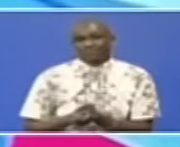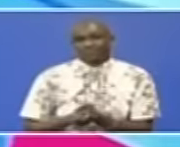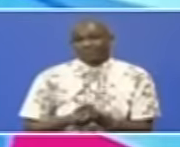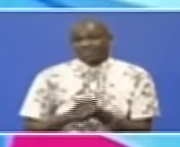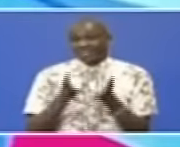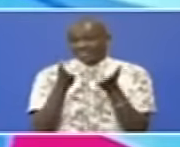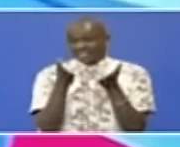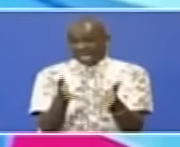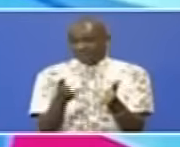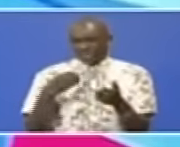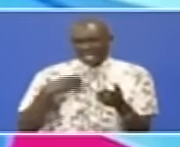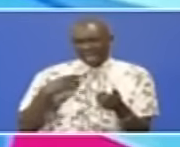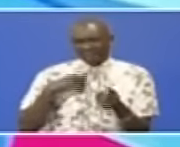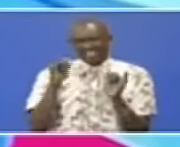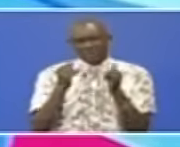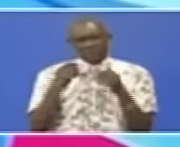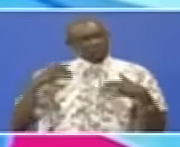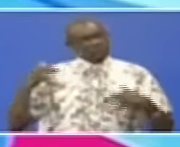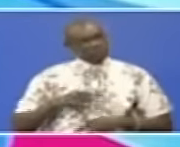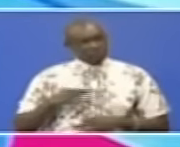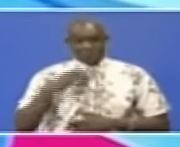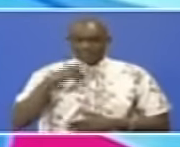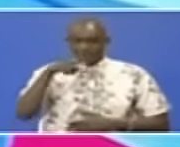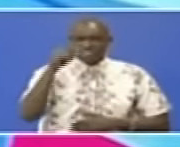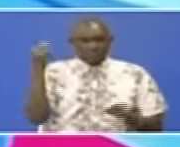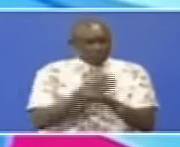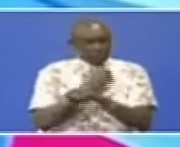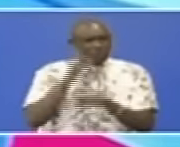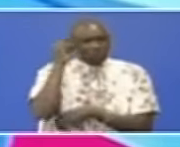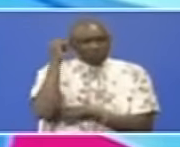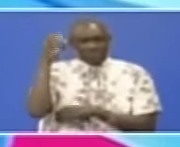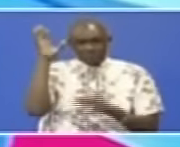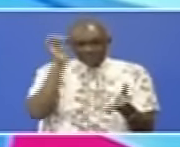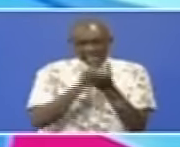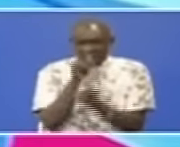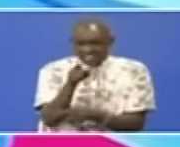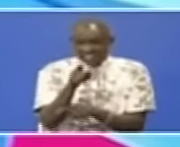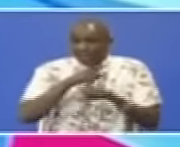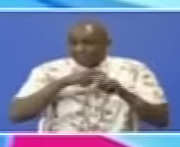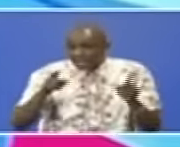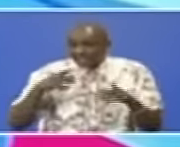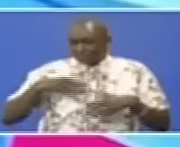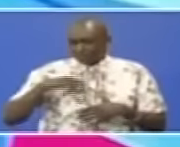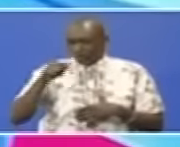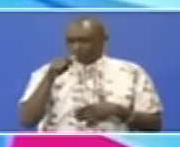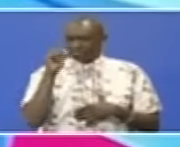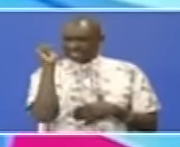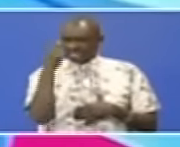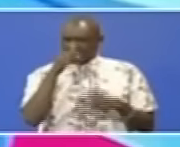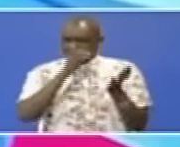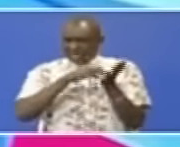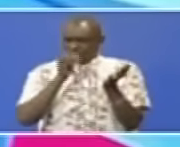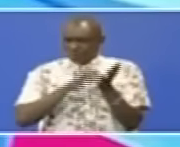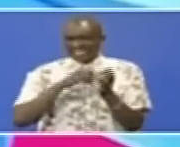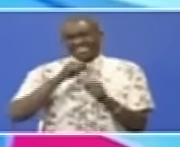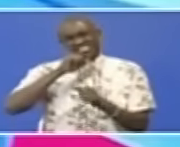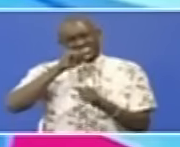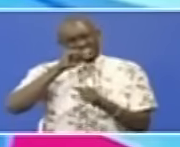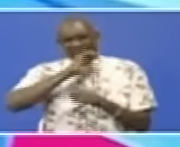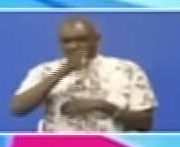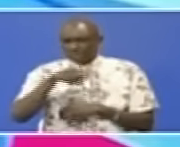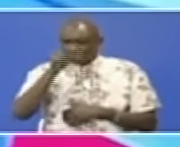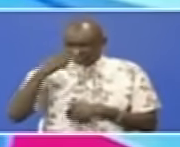Now, to some rather bizarre news, this may be hard for some people, but residents of Kenya's Makueni County are in shock